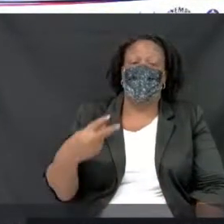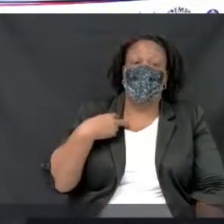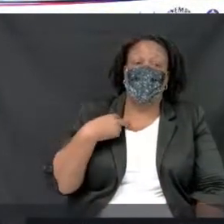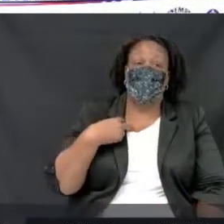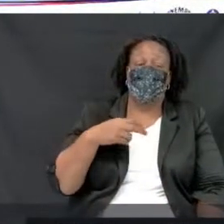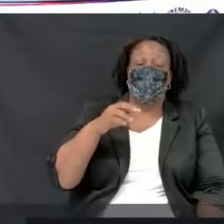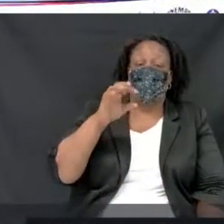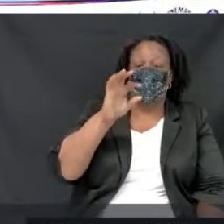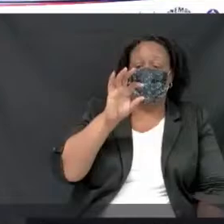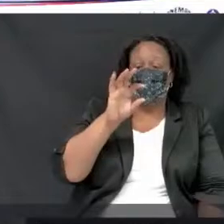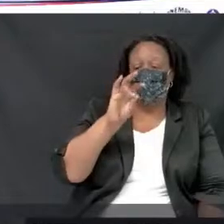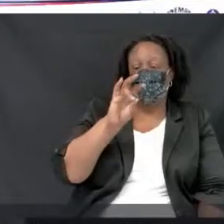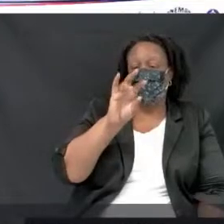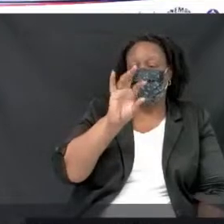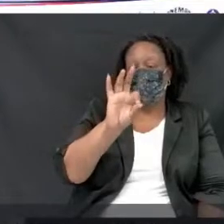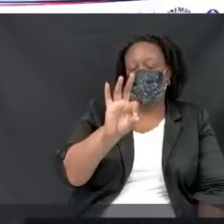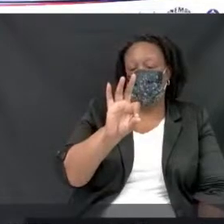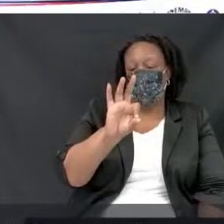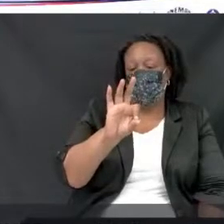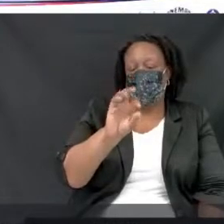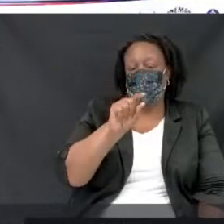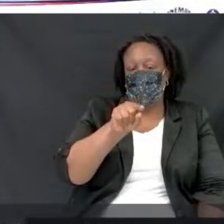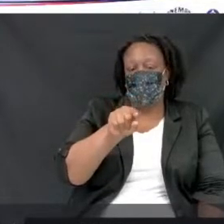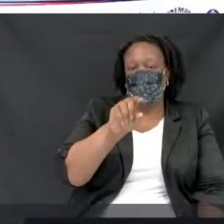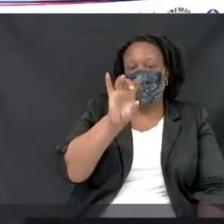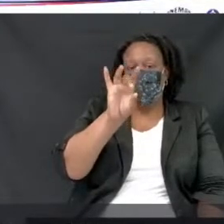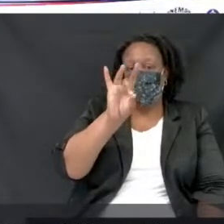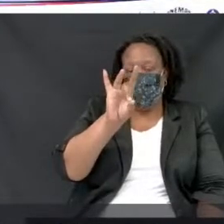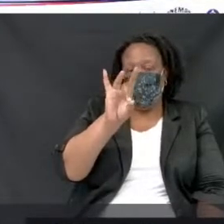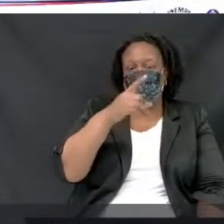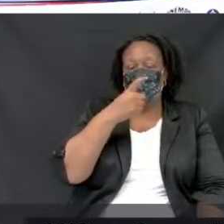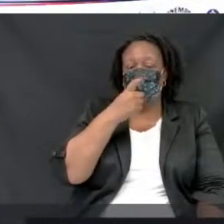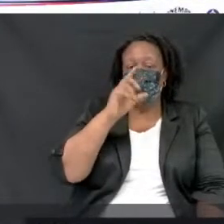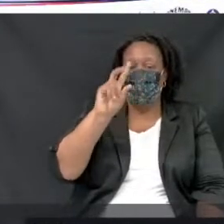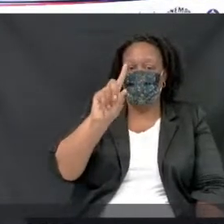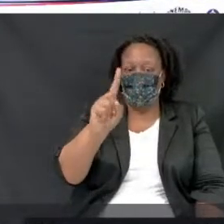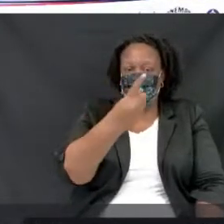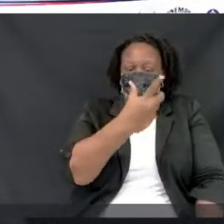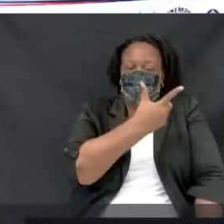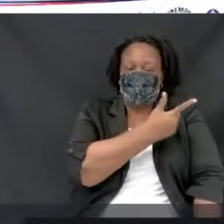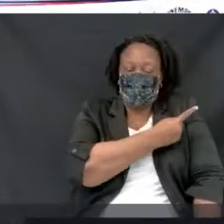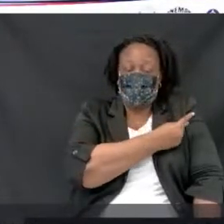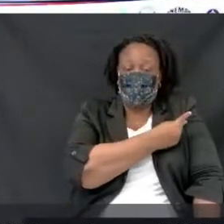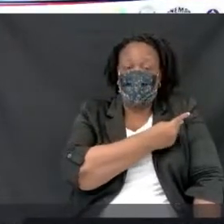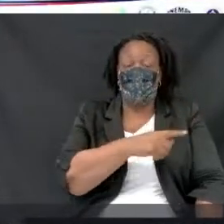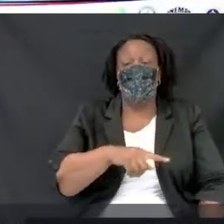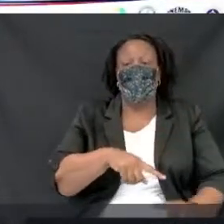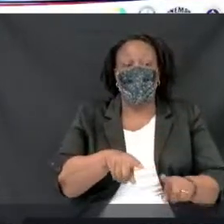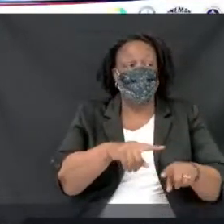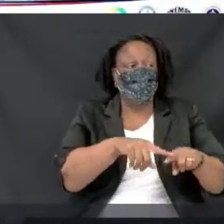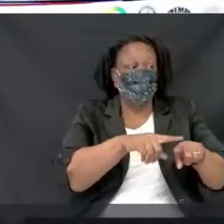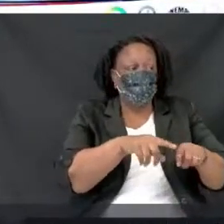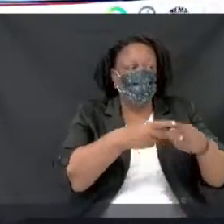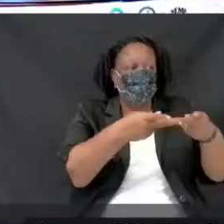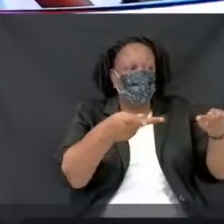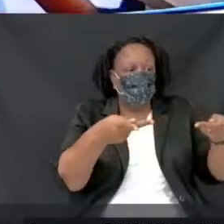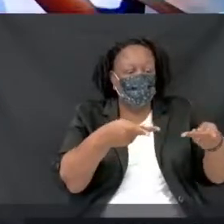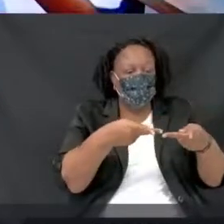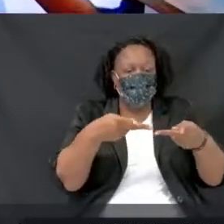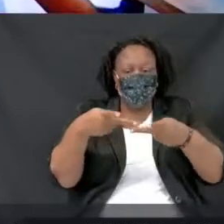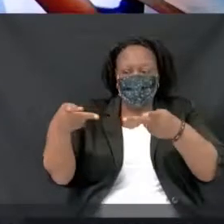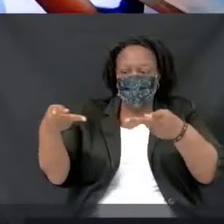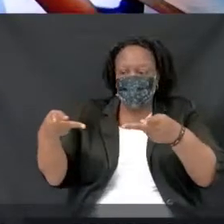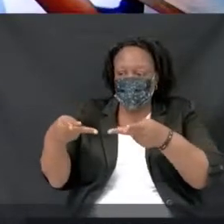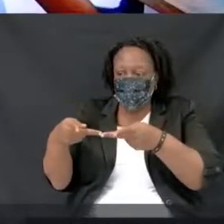79.8%. You can still have pockets of persons together that have a low vaccination rate, and the virus will find